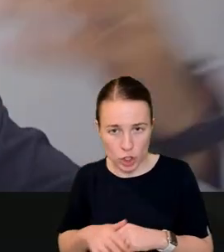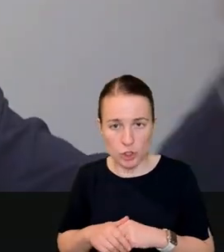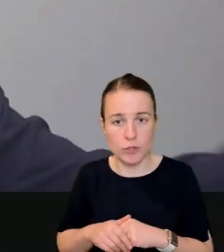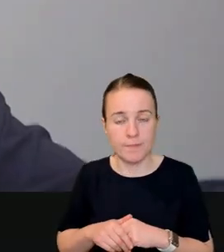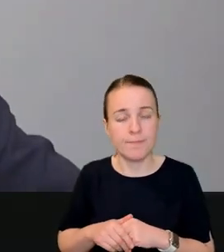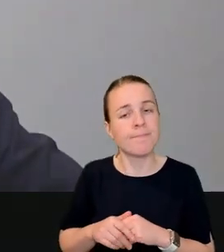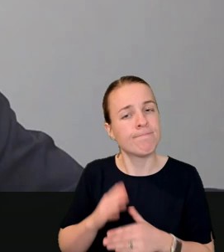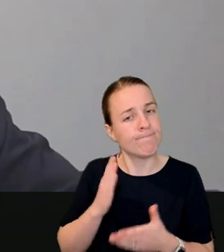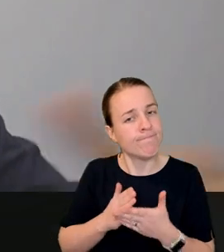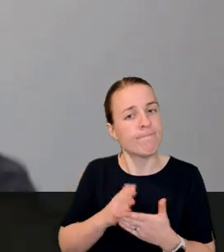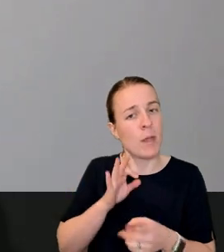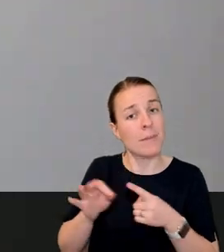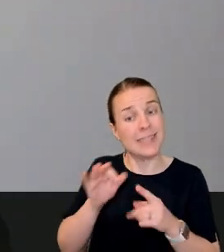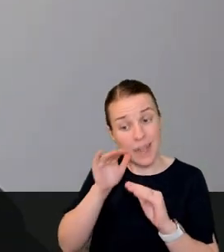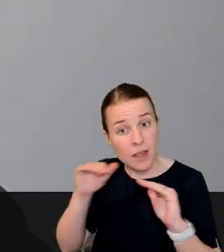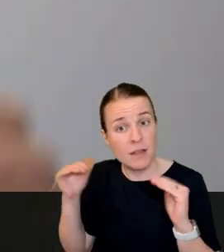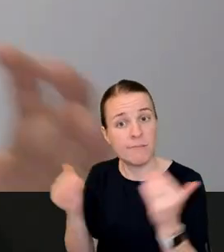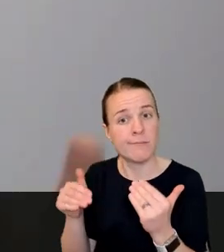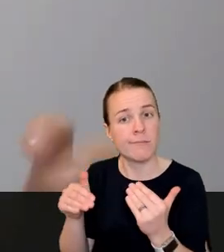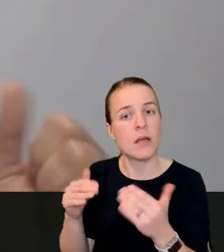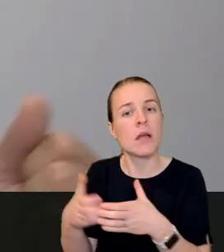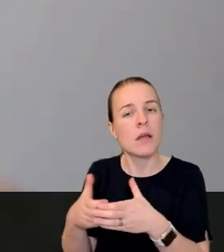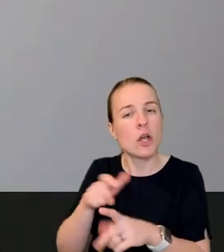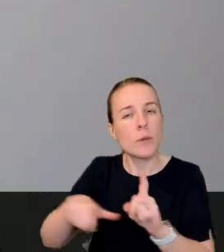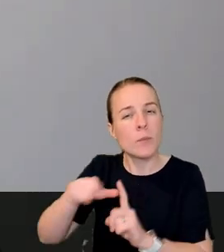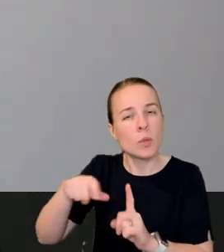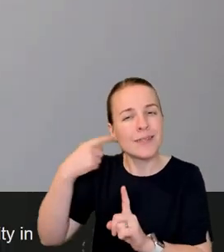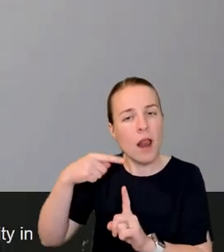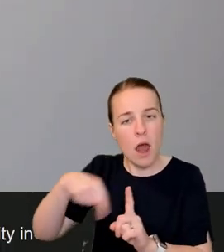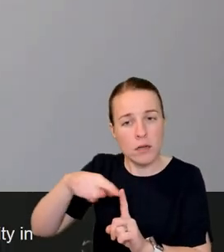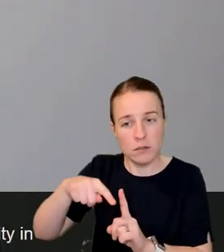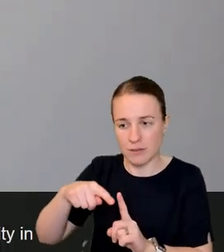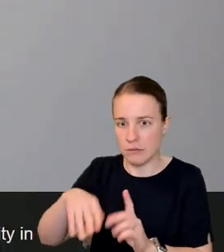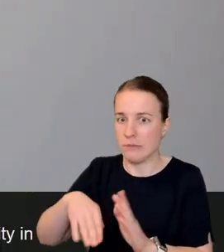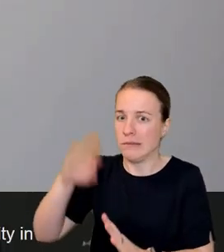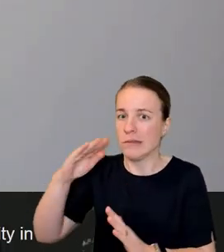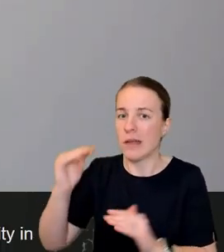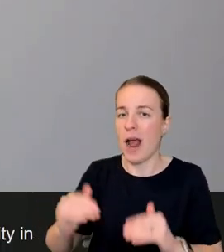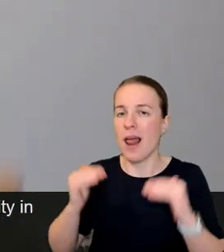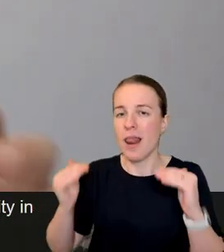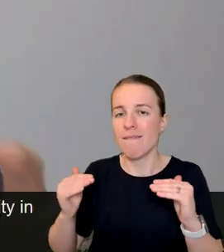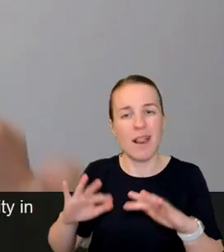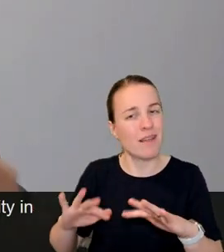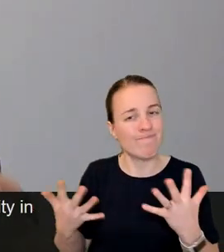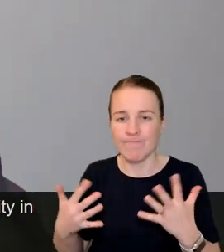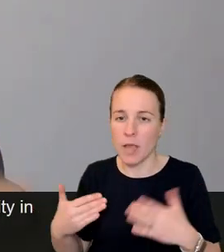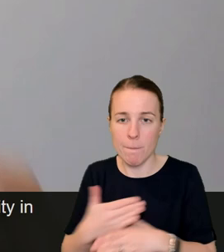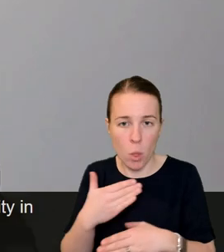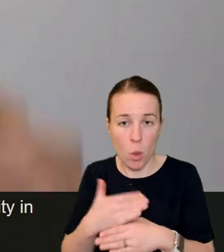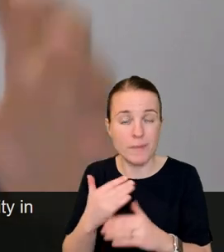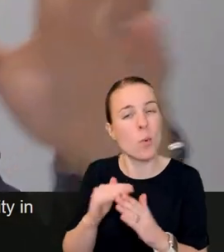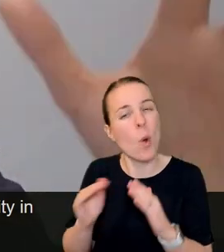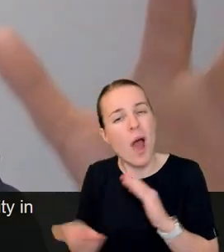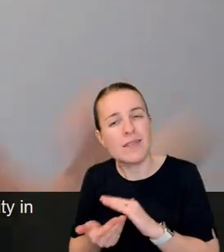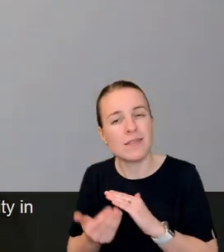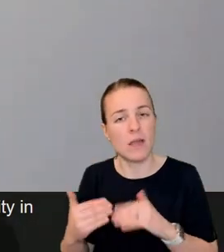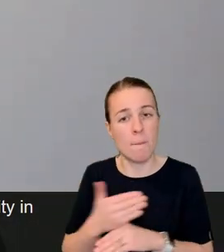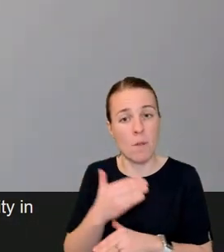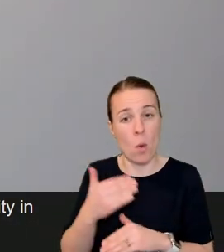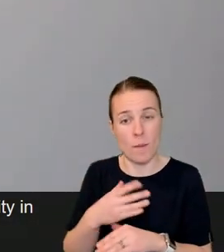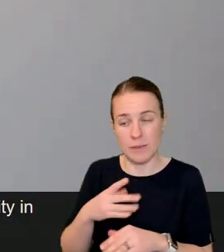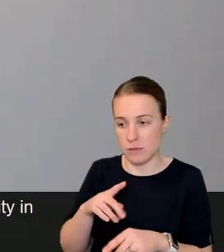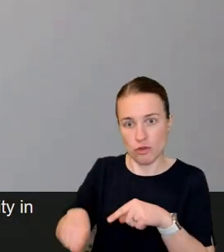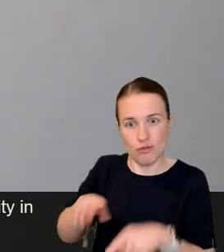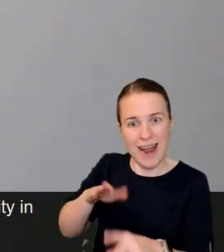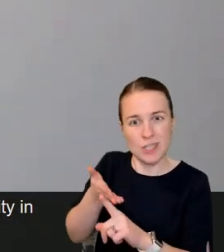those communities in London where there are high levels of unemployment and underemployment. And we're particularly targeted on future-proof jobs. Think about